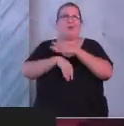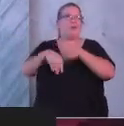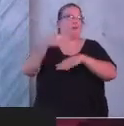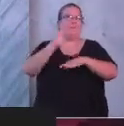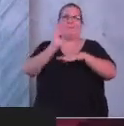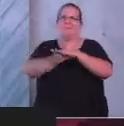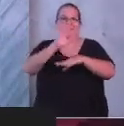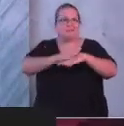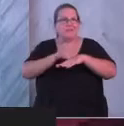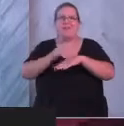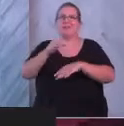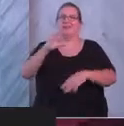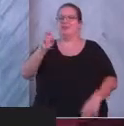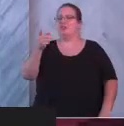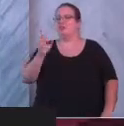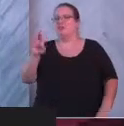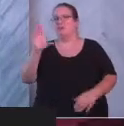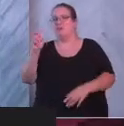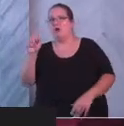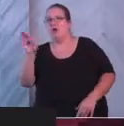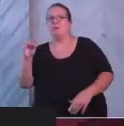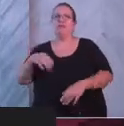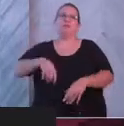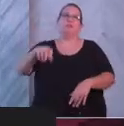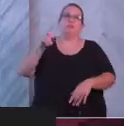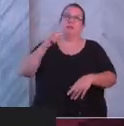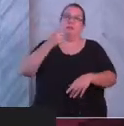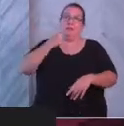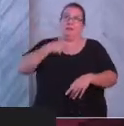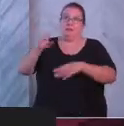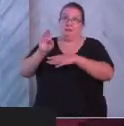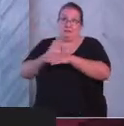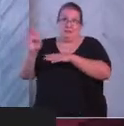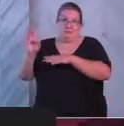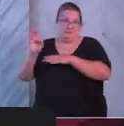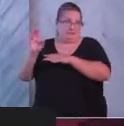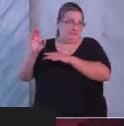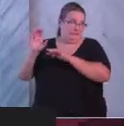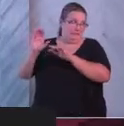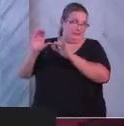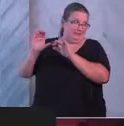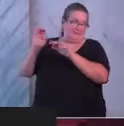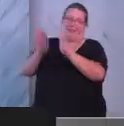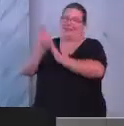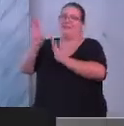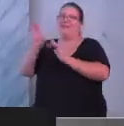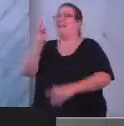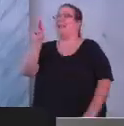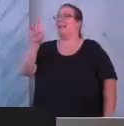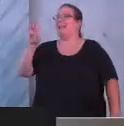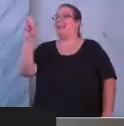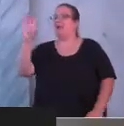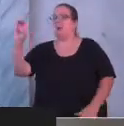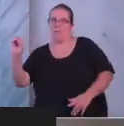advice, Chamber of Commerce, Kingston Economic Development Corporation work with you in order to make you successful. Thank